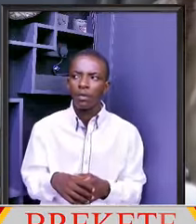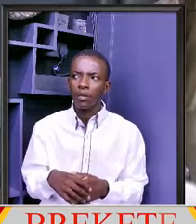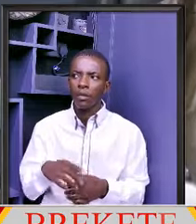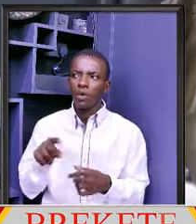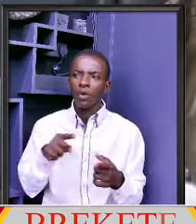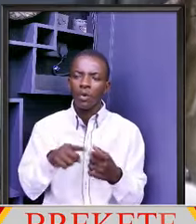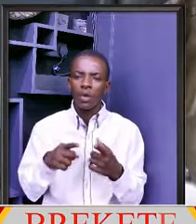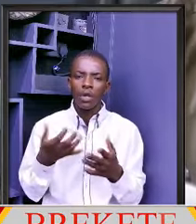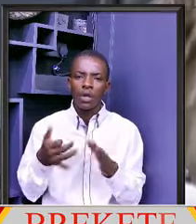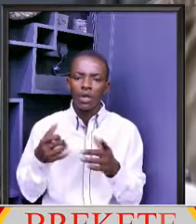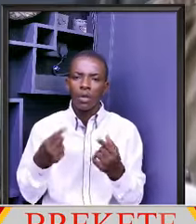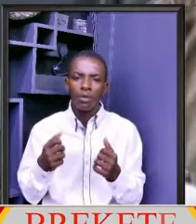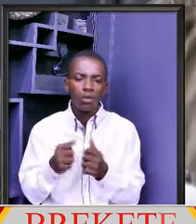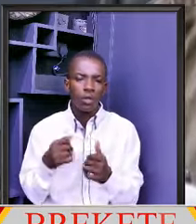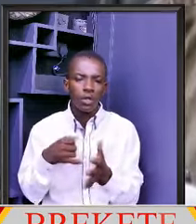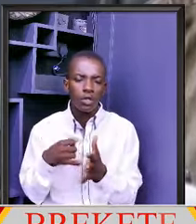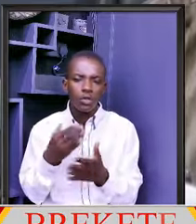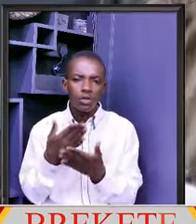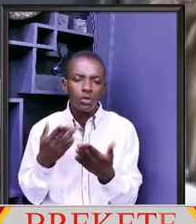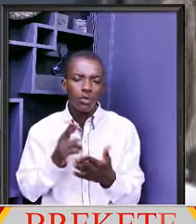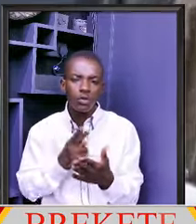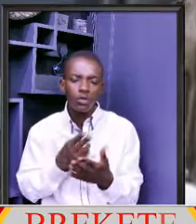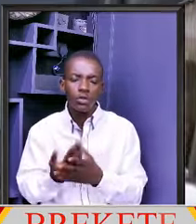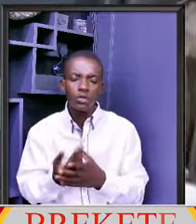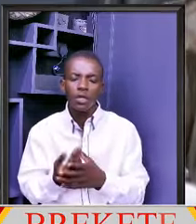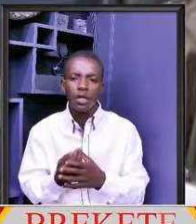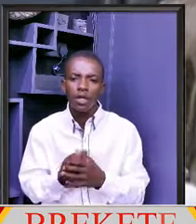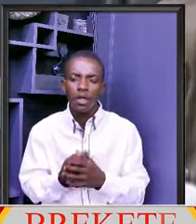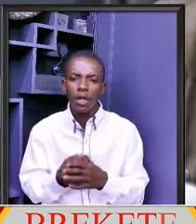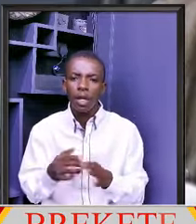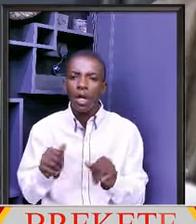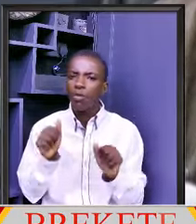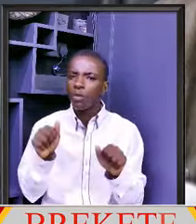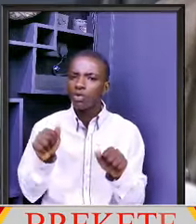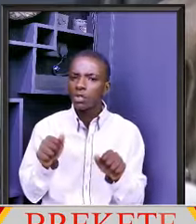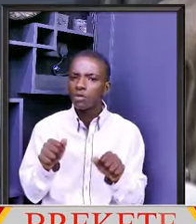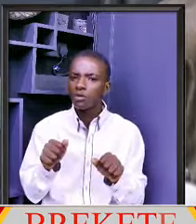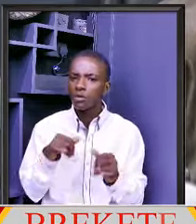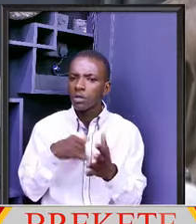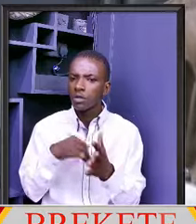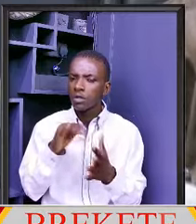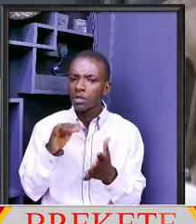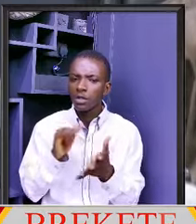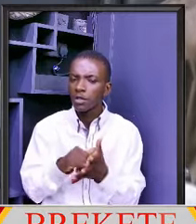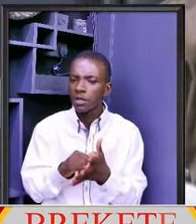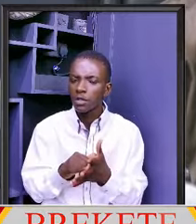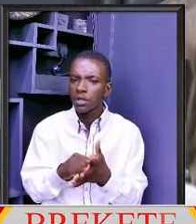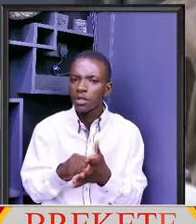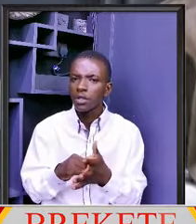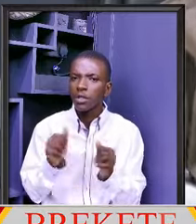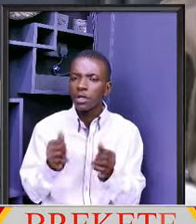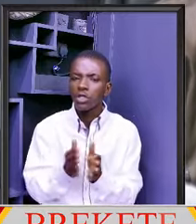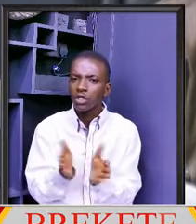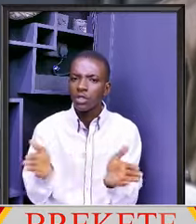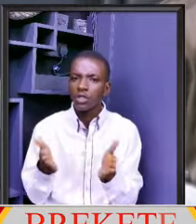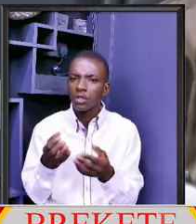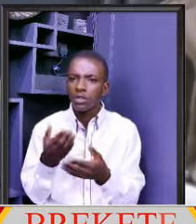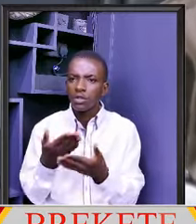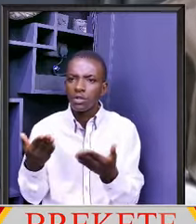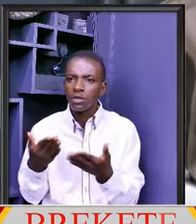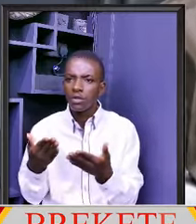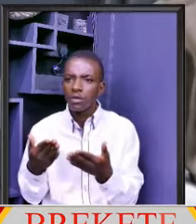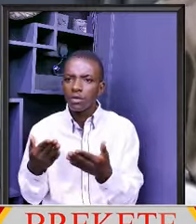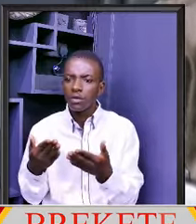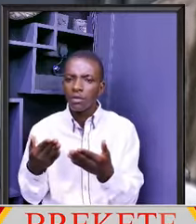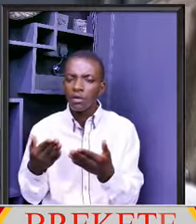Sir, when they came with it, some of us like, how possible is it that they can generate such money through